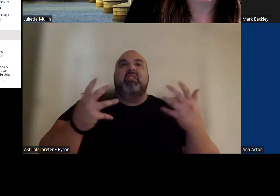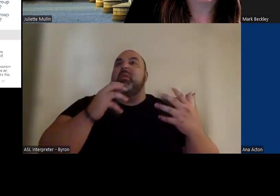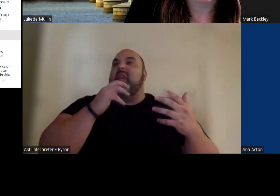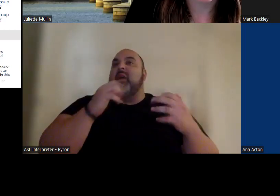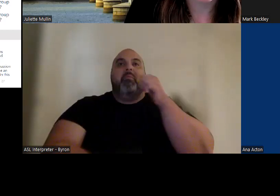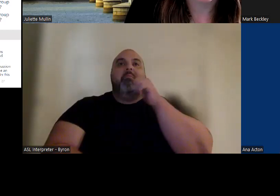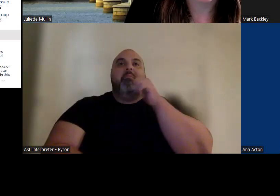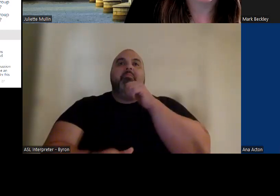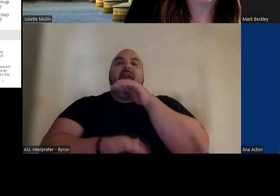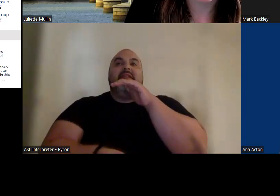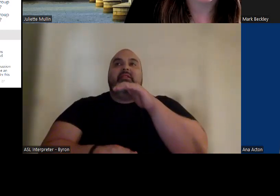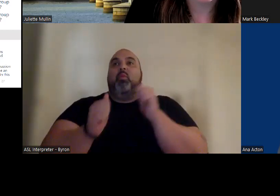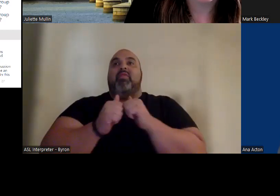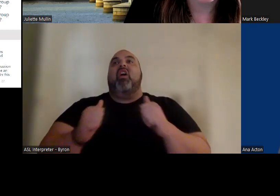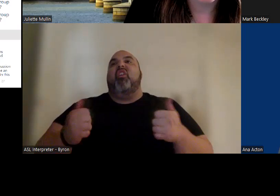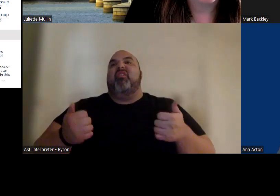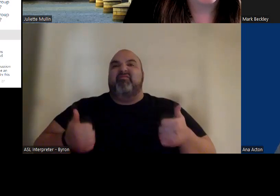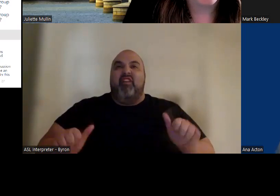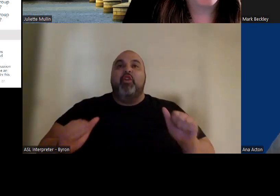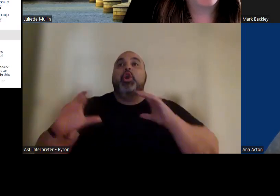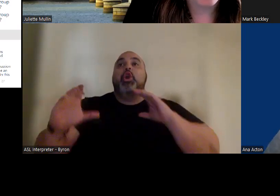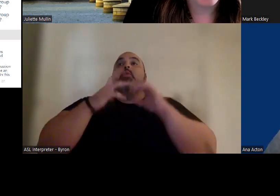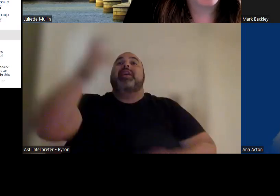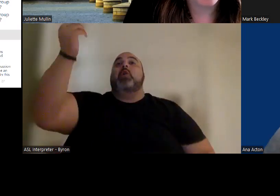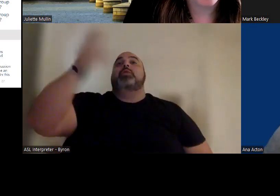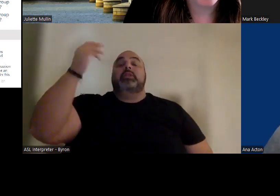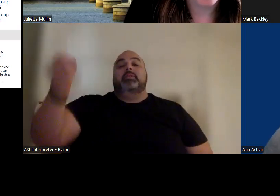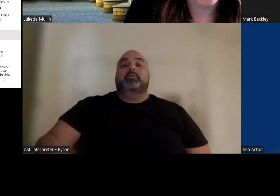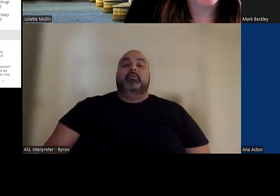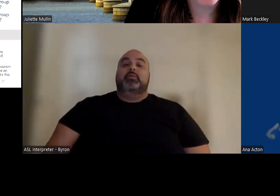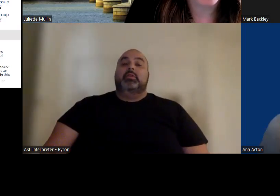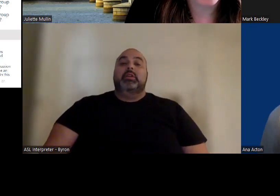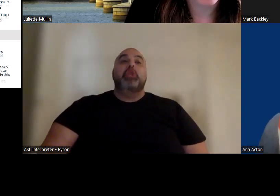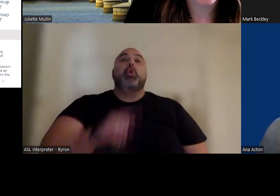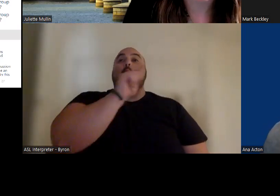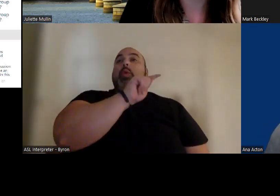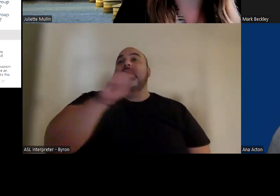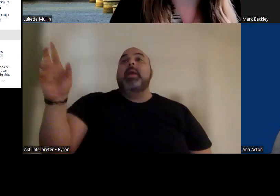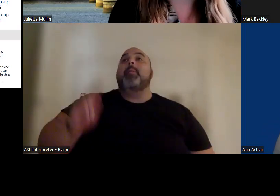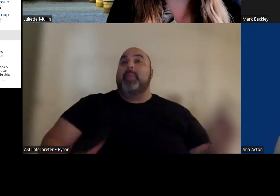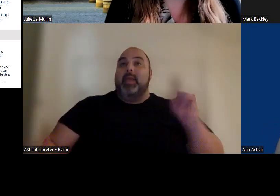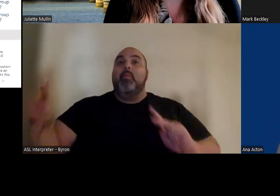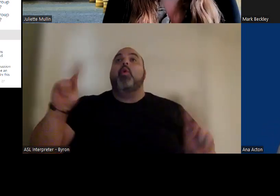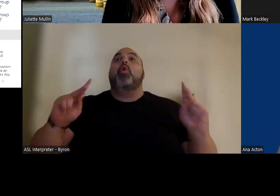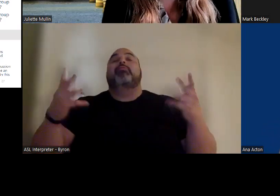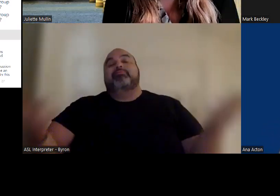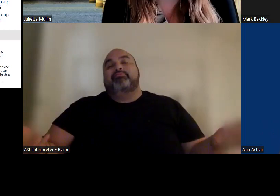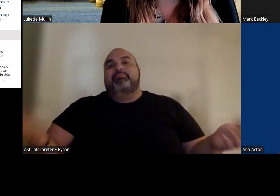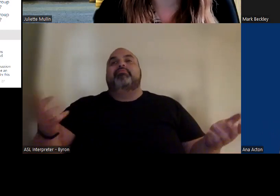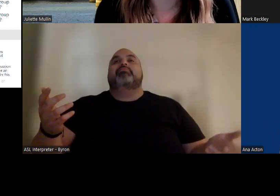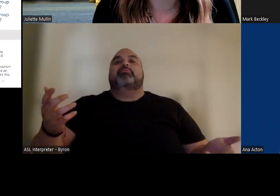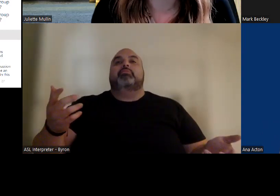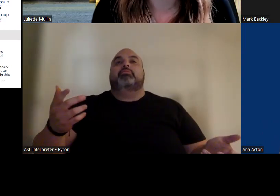of effort to communicate with the outside. Right. And so these these are the real people. Right. And so to your questions